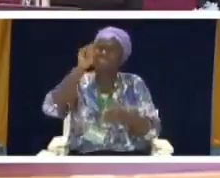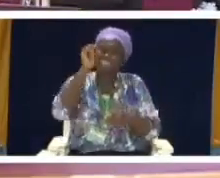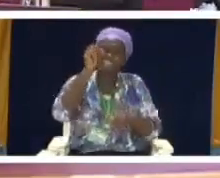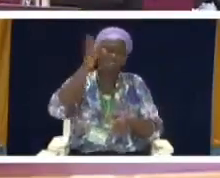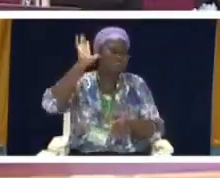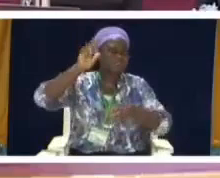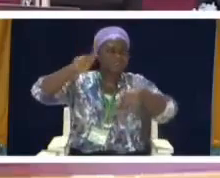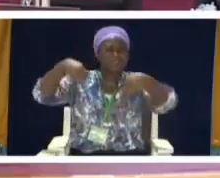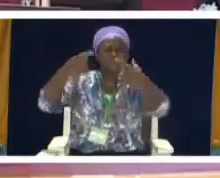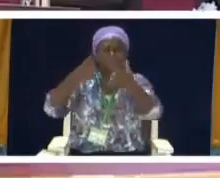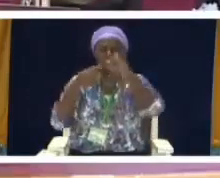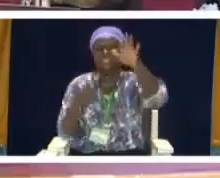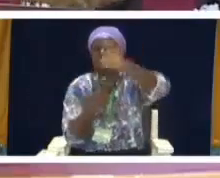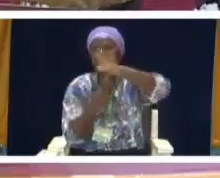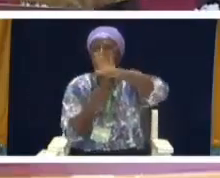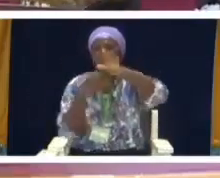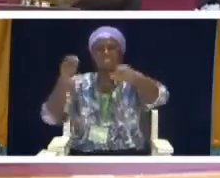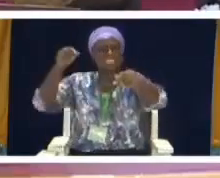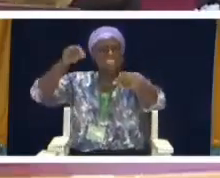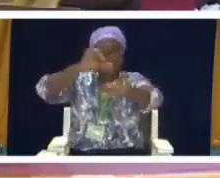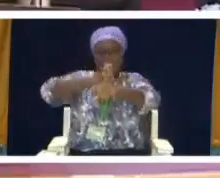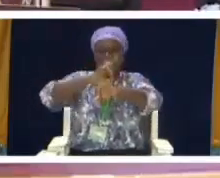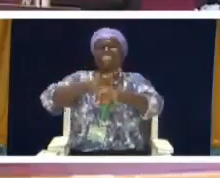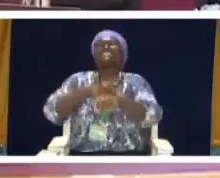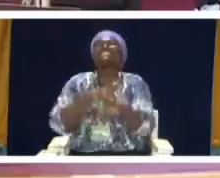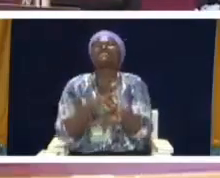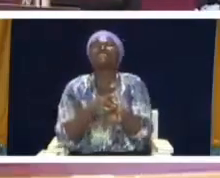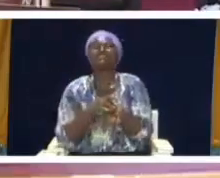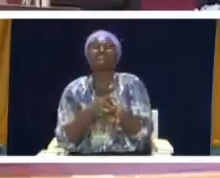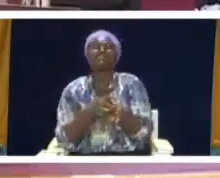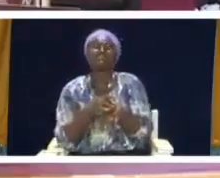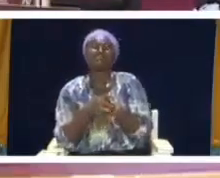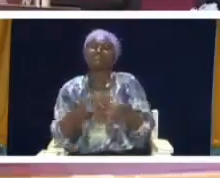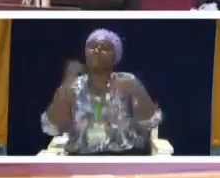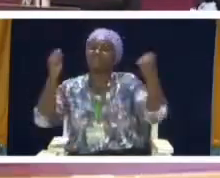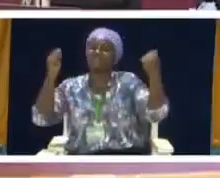go to the uttermost parts of the earth. Hallelujah.